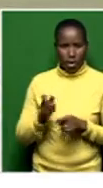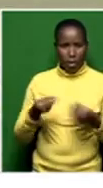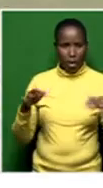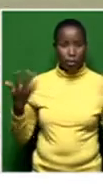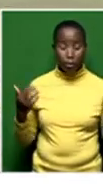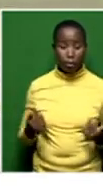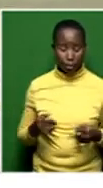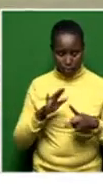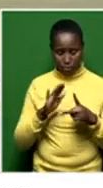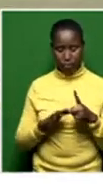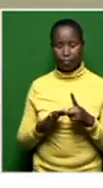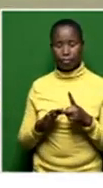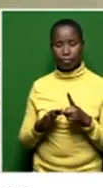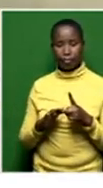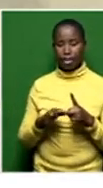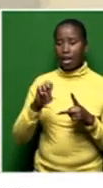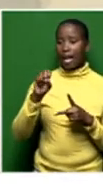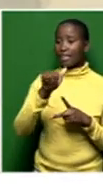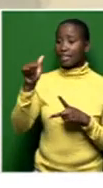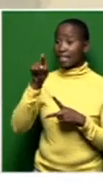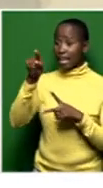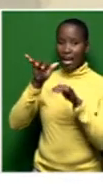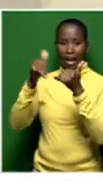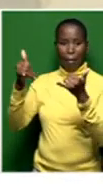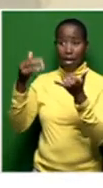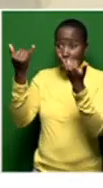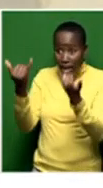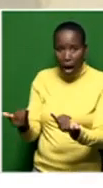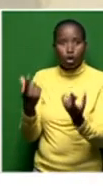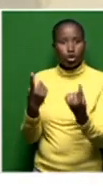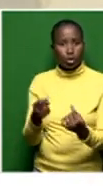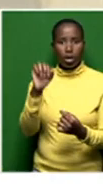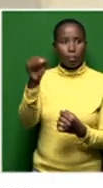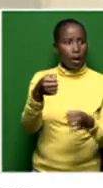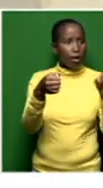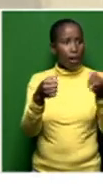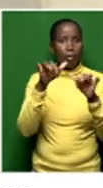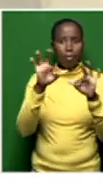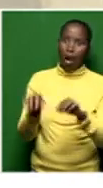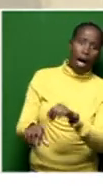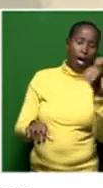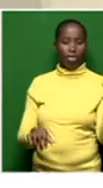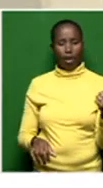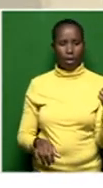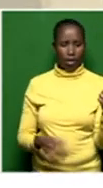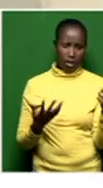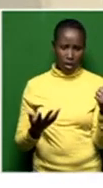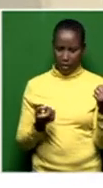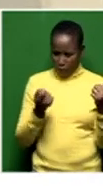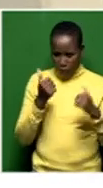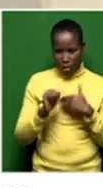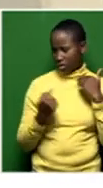Secondly, SAA management currently is rehiring people that have just taken the voluntary severance package just a few months